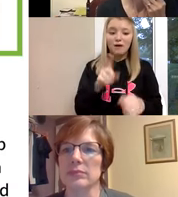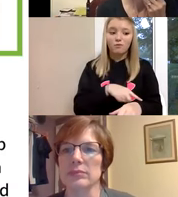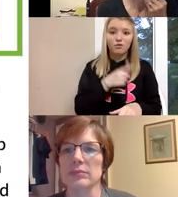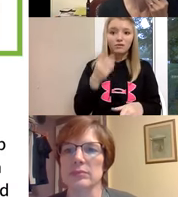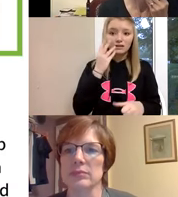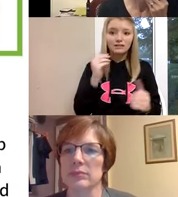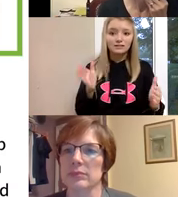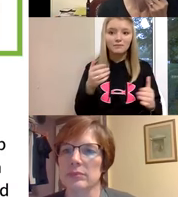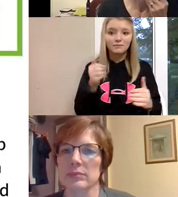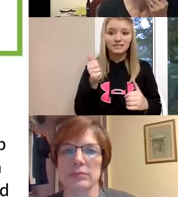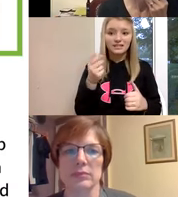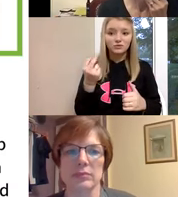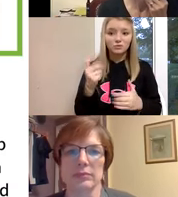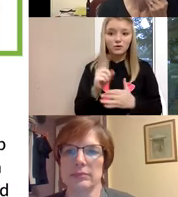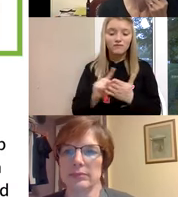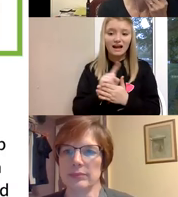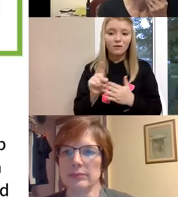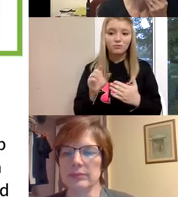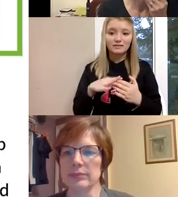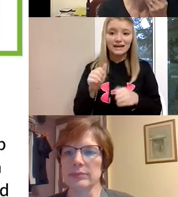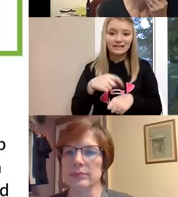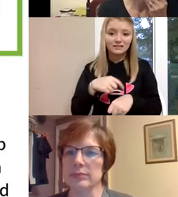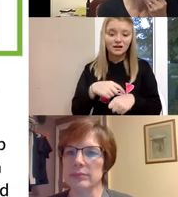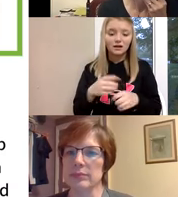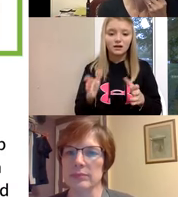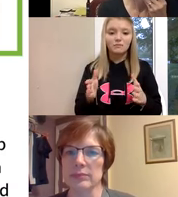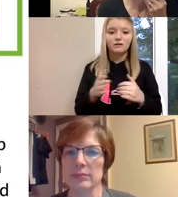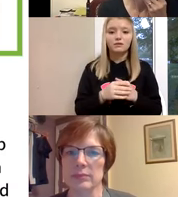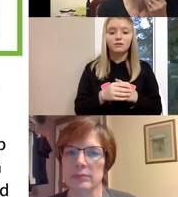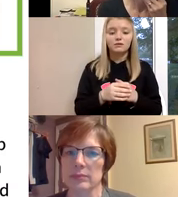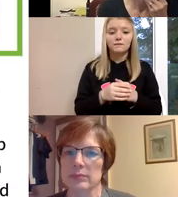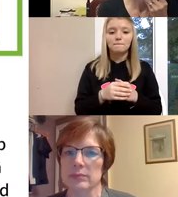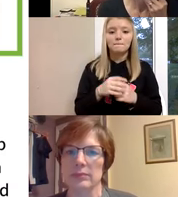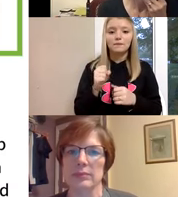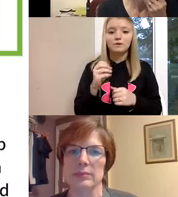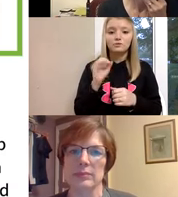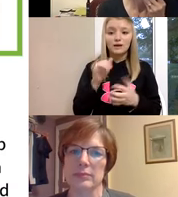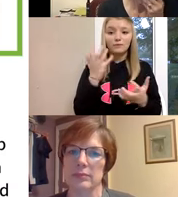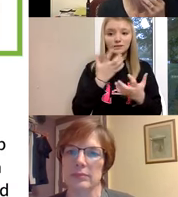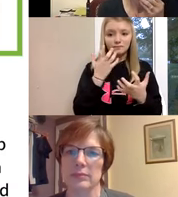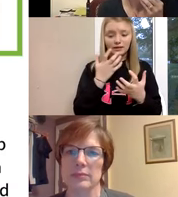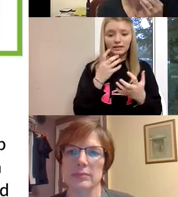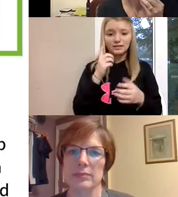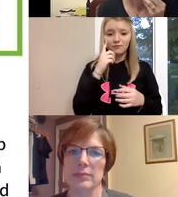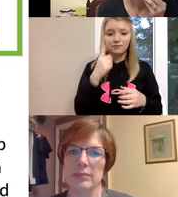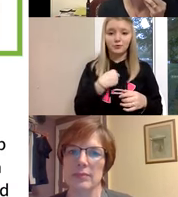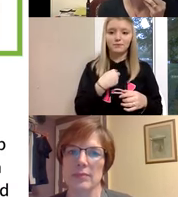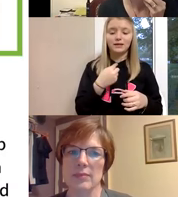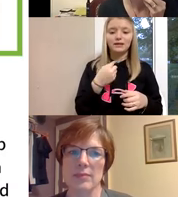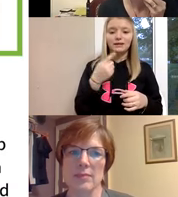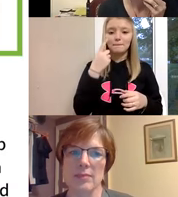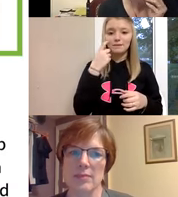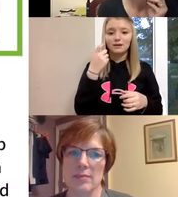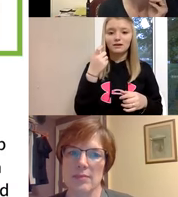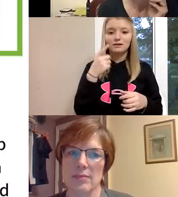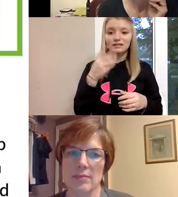10 to 12 hours at a time. So that was amazing for me because he